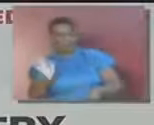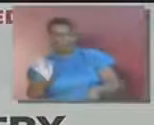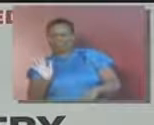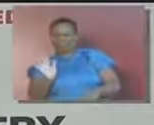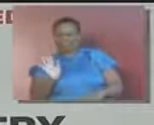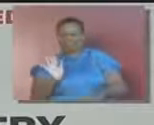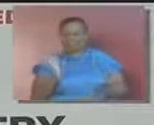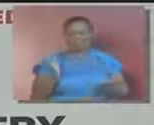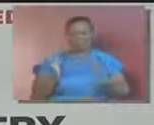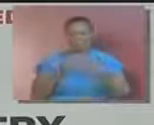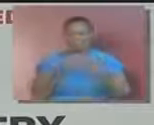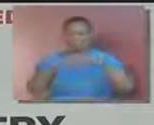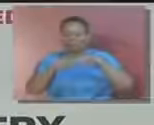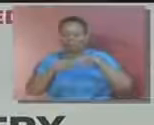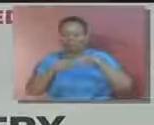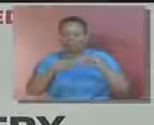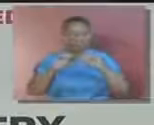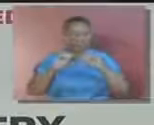in a million.